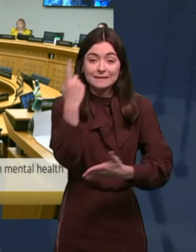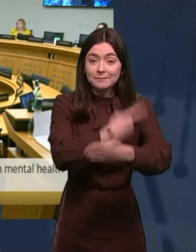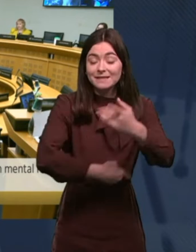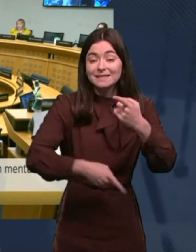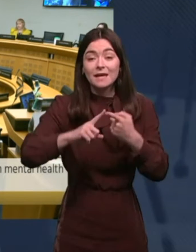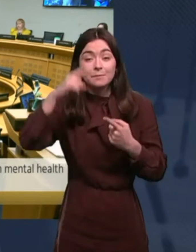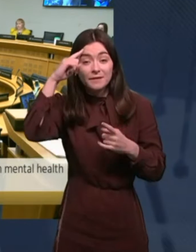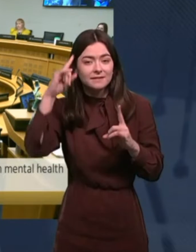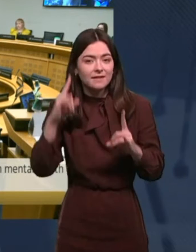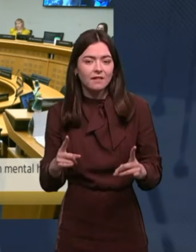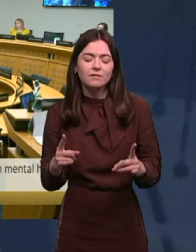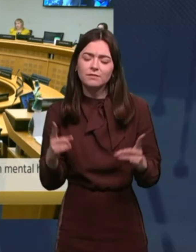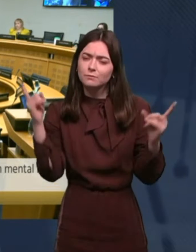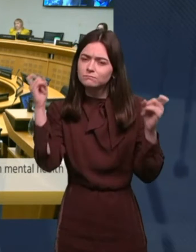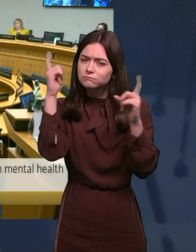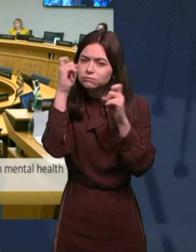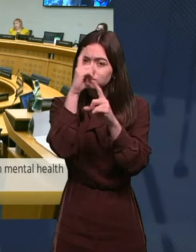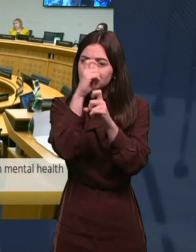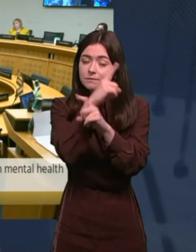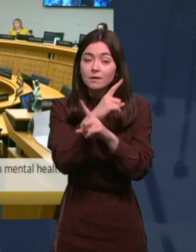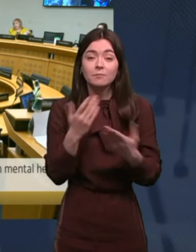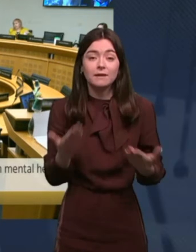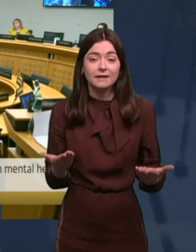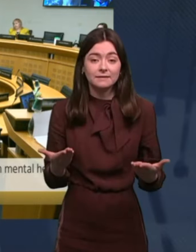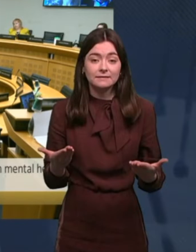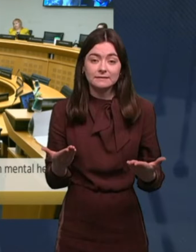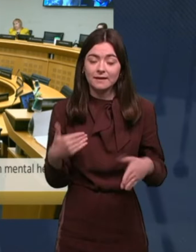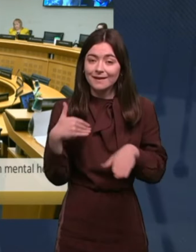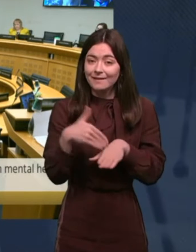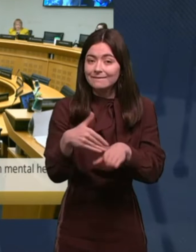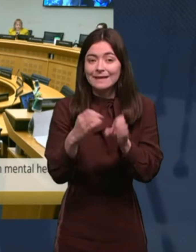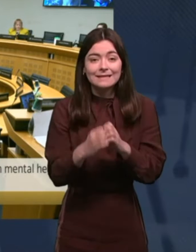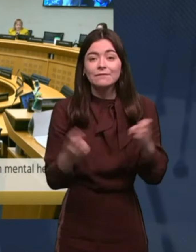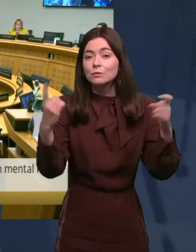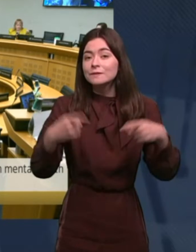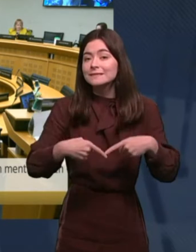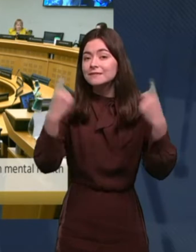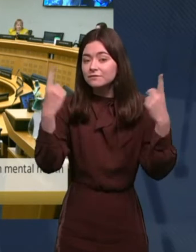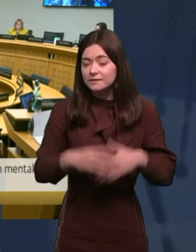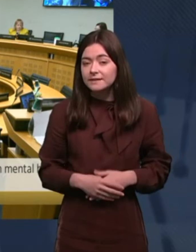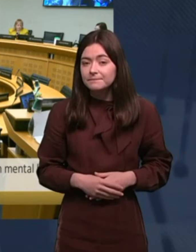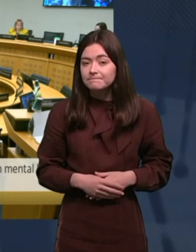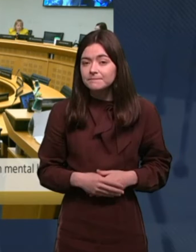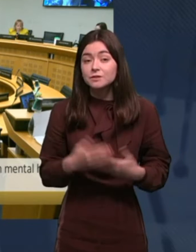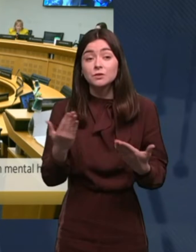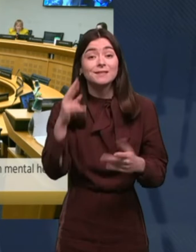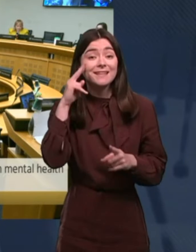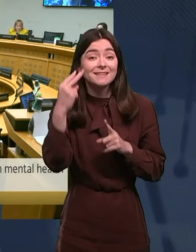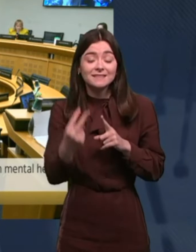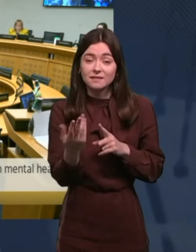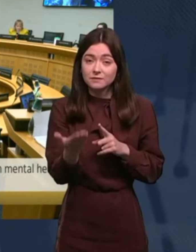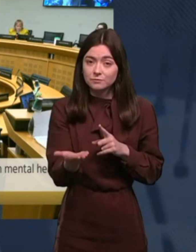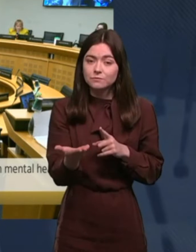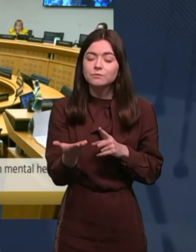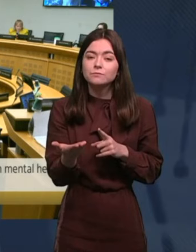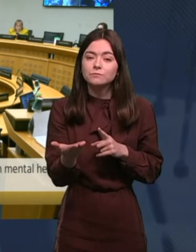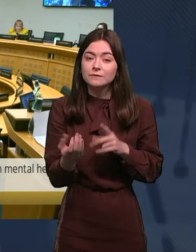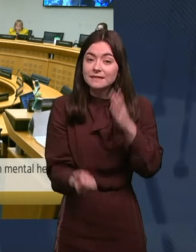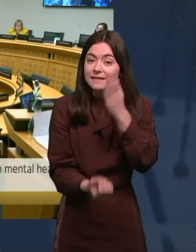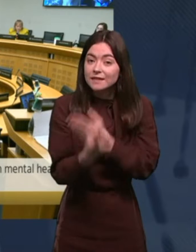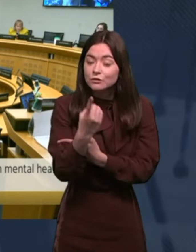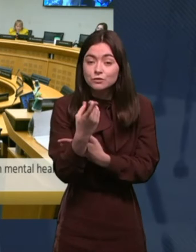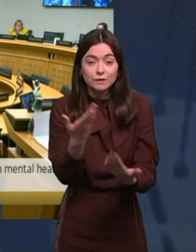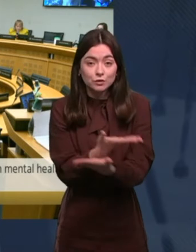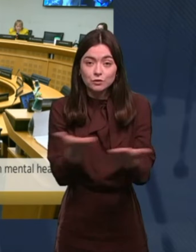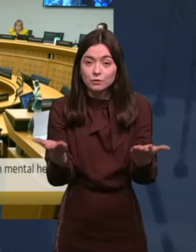and mental health are really complex and obviously impact each individual differently. So the insights from the sector, the issues that you and those